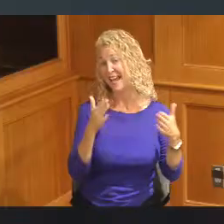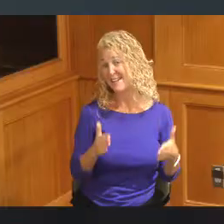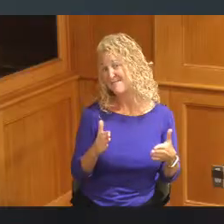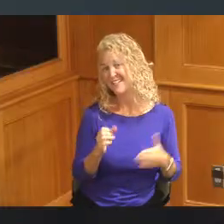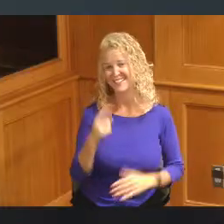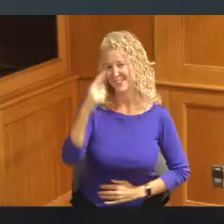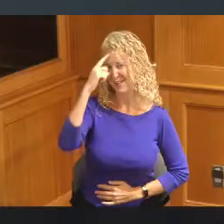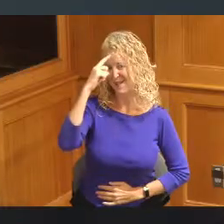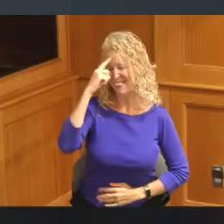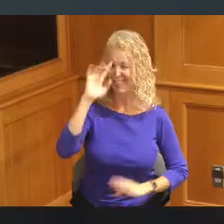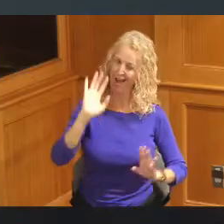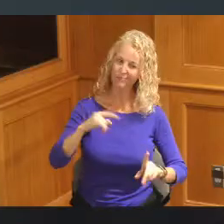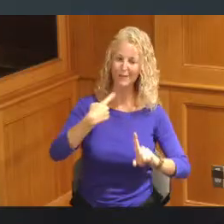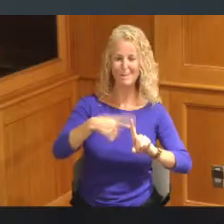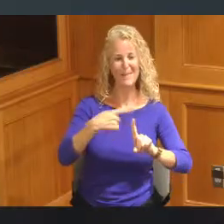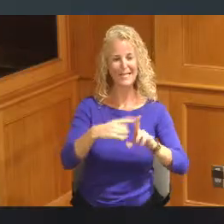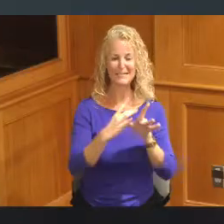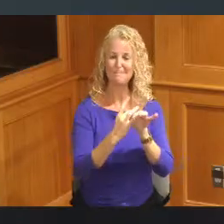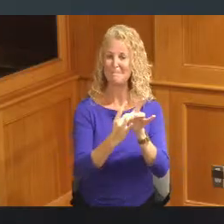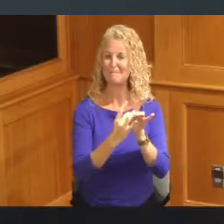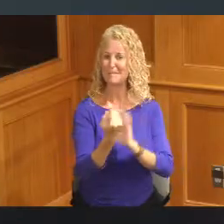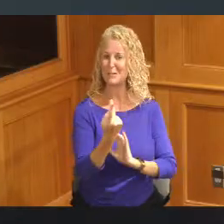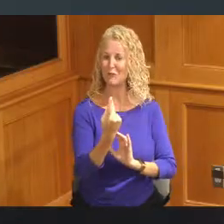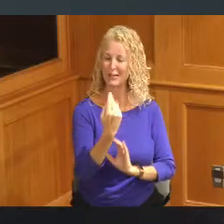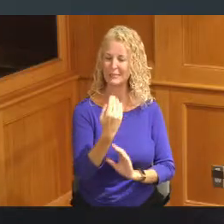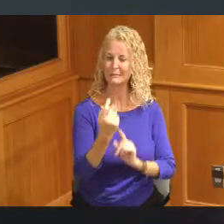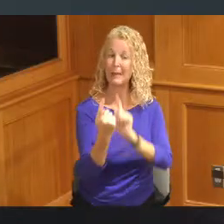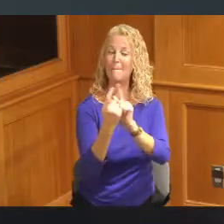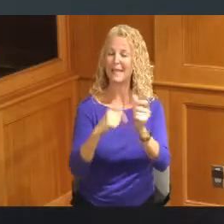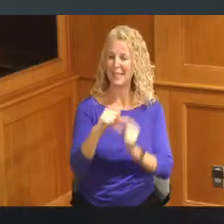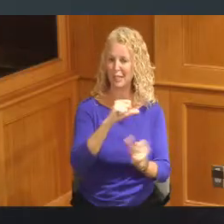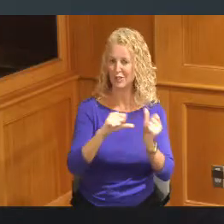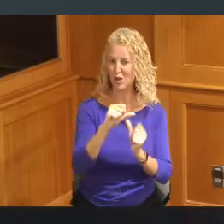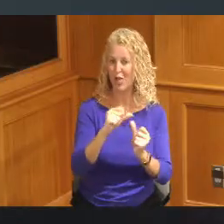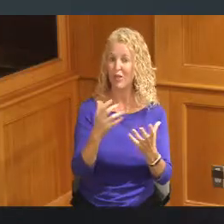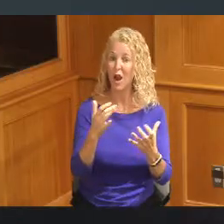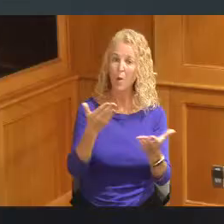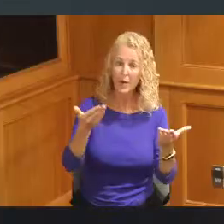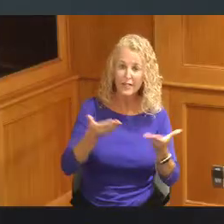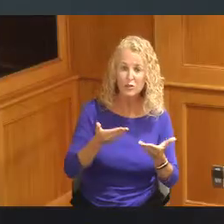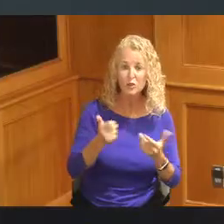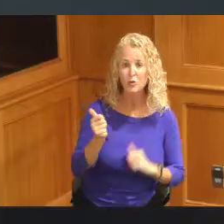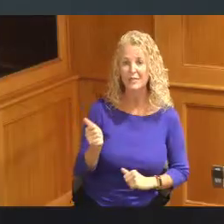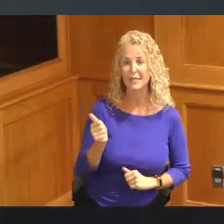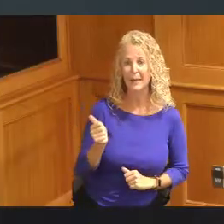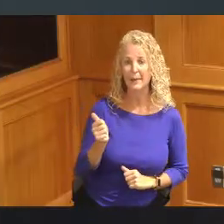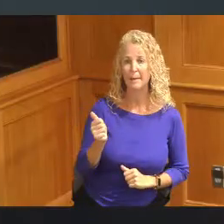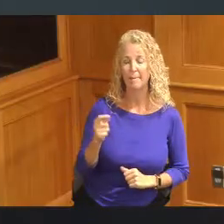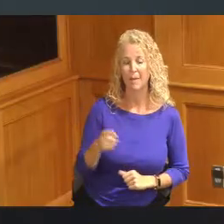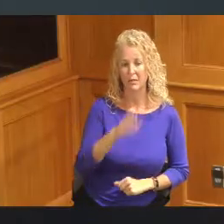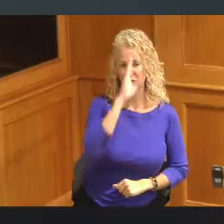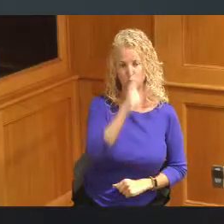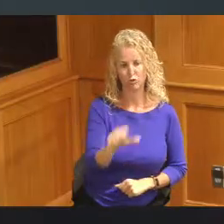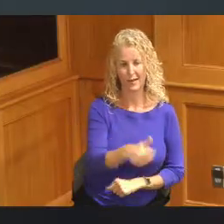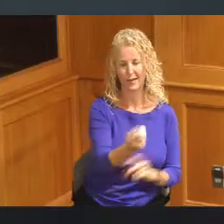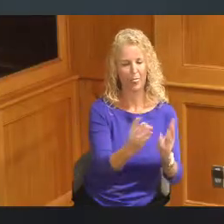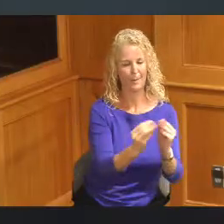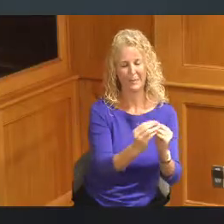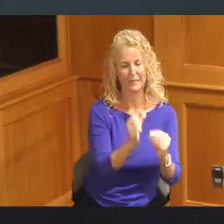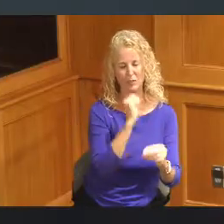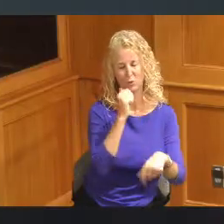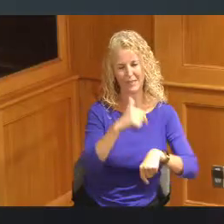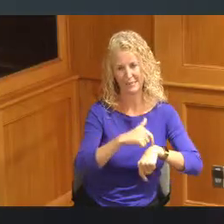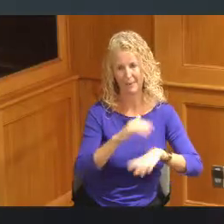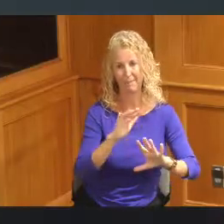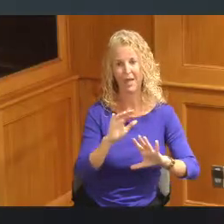have him come over so I could kind of get to know him a little bit better. One day introduce him, but I went straight into another meeting, but I'm sure